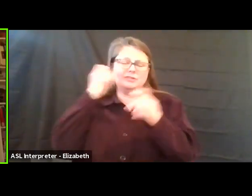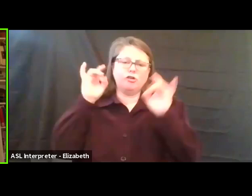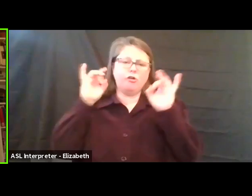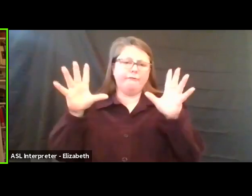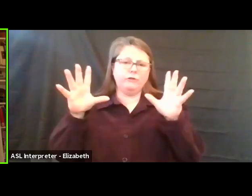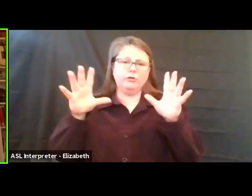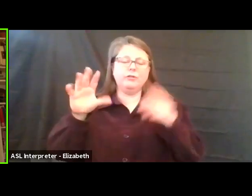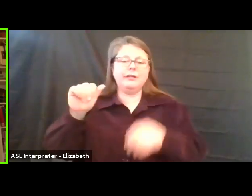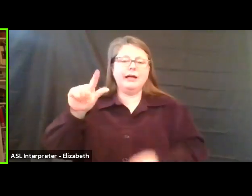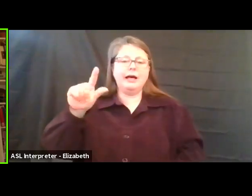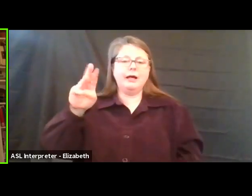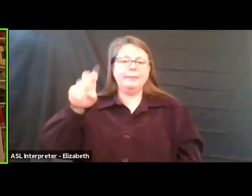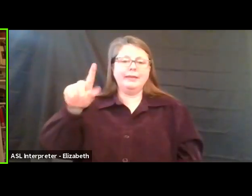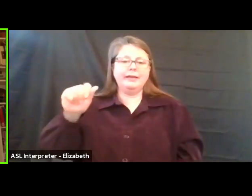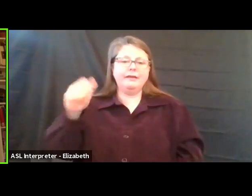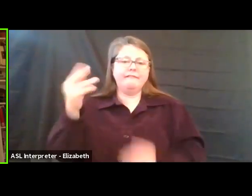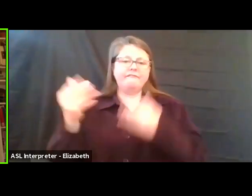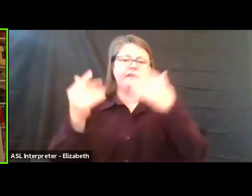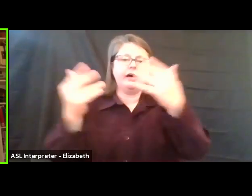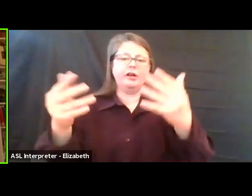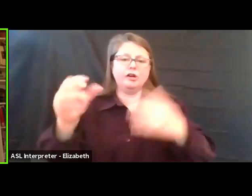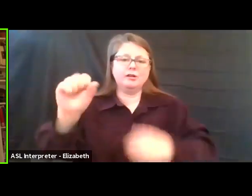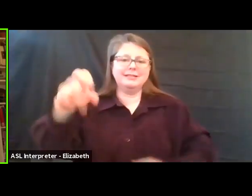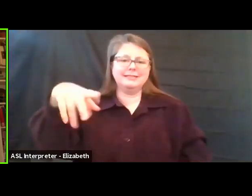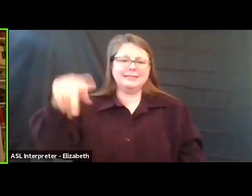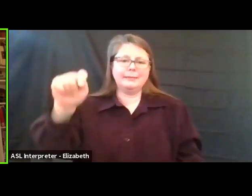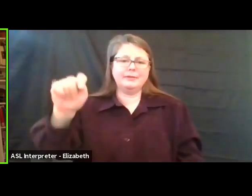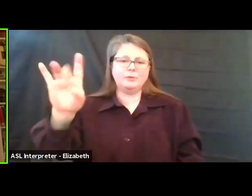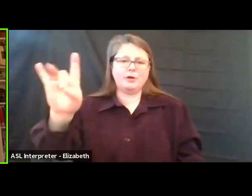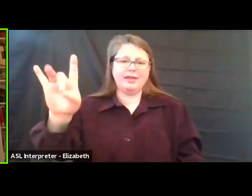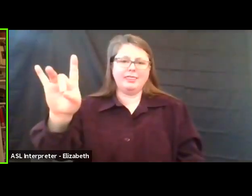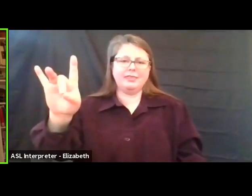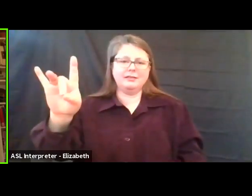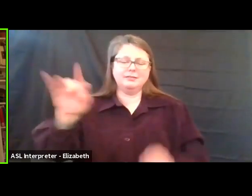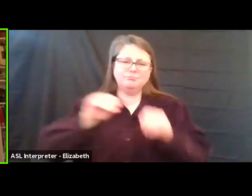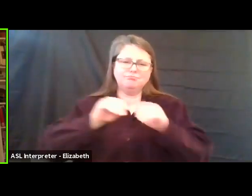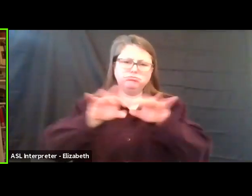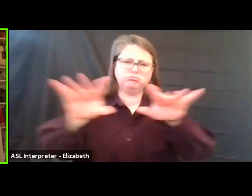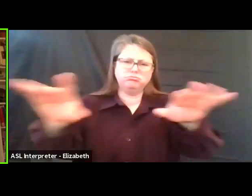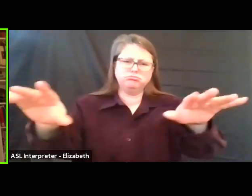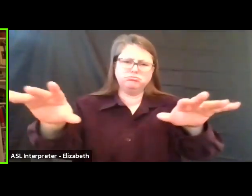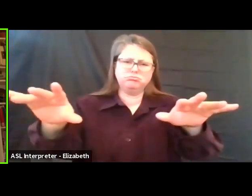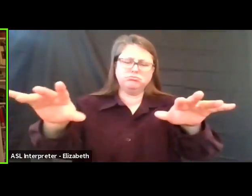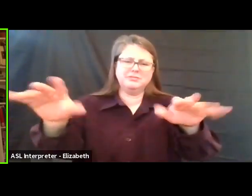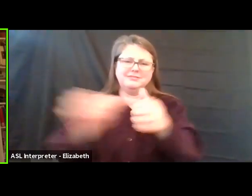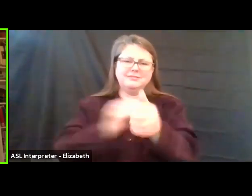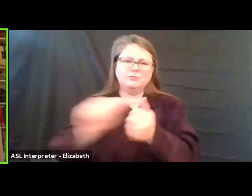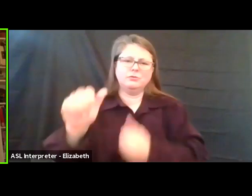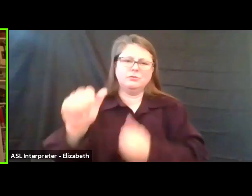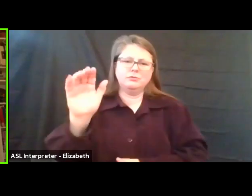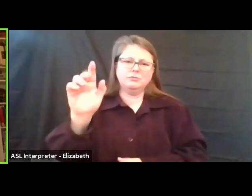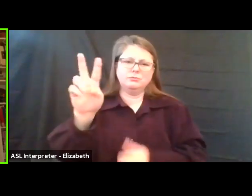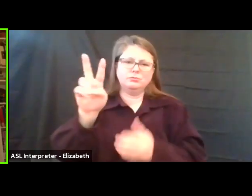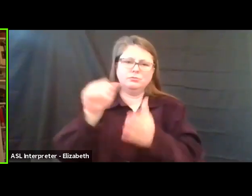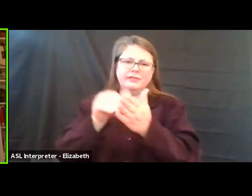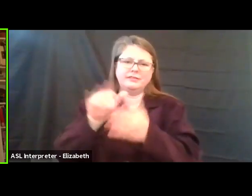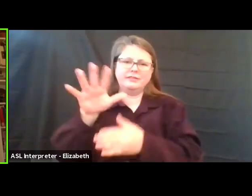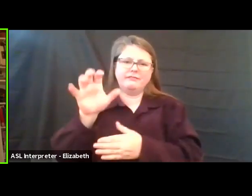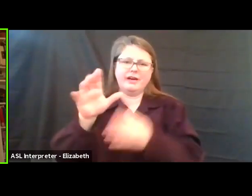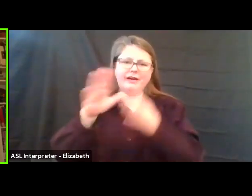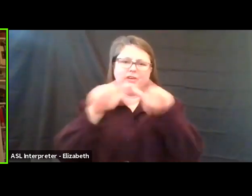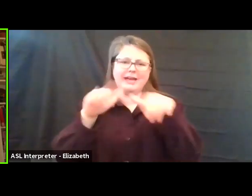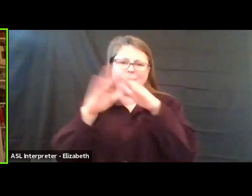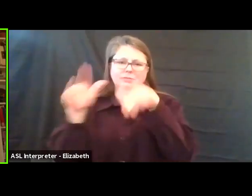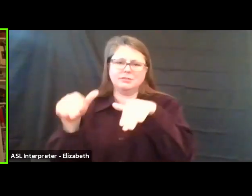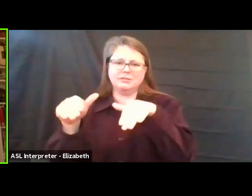fire on September 8th swept through our community and destroyed 2,500 houses. 1,700 of those